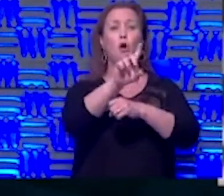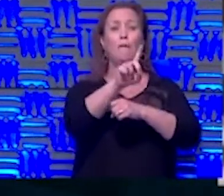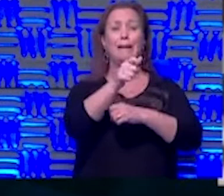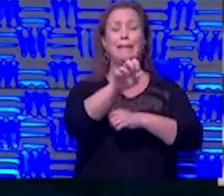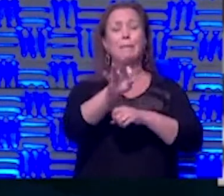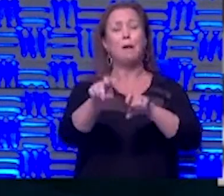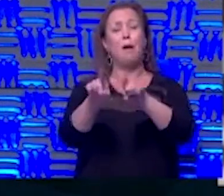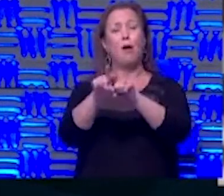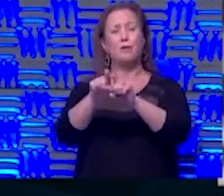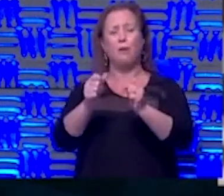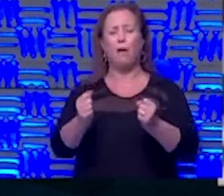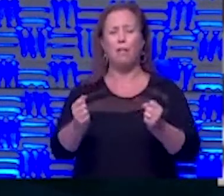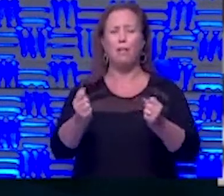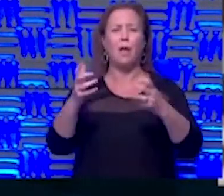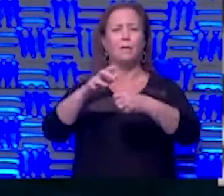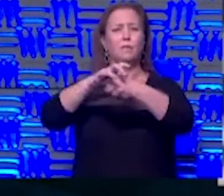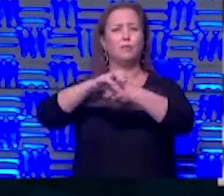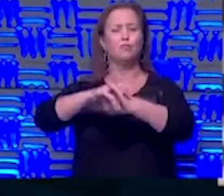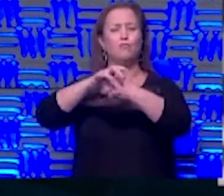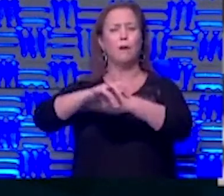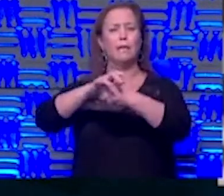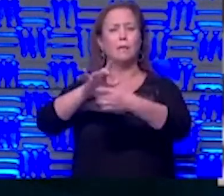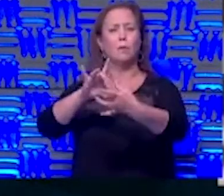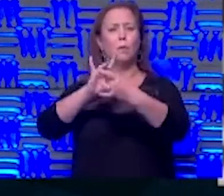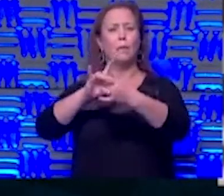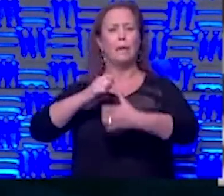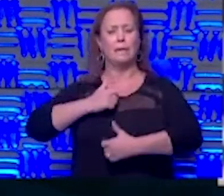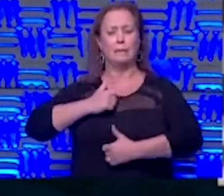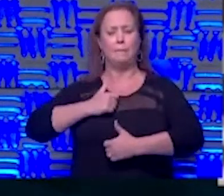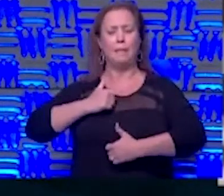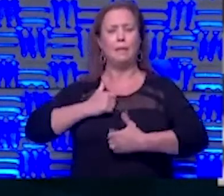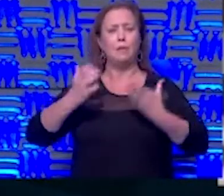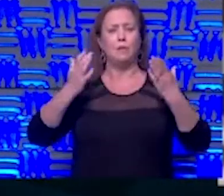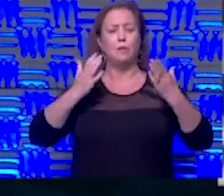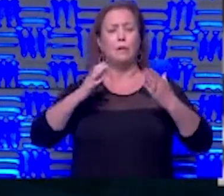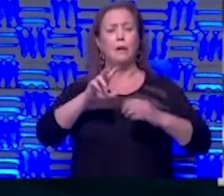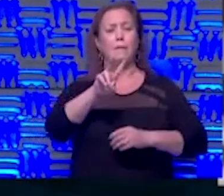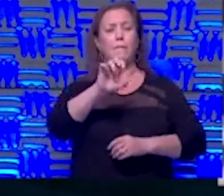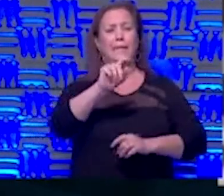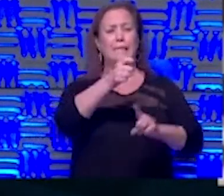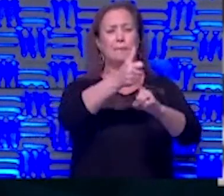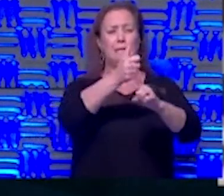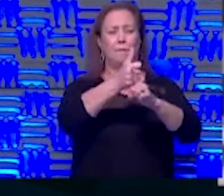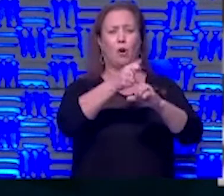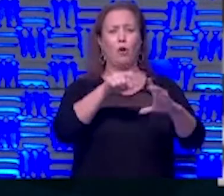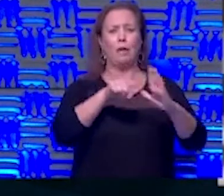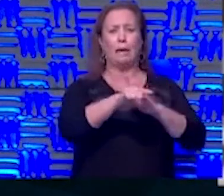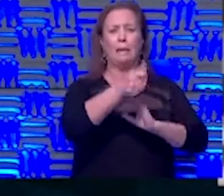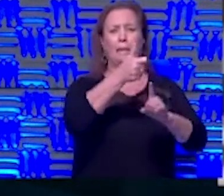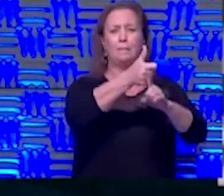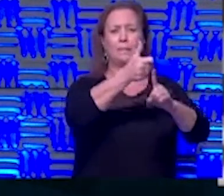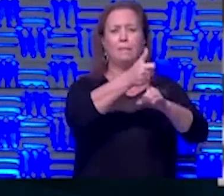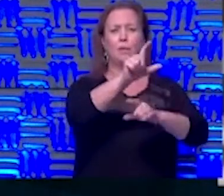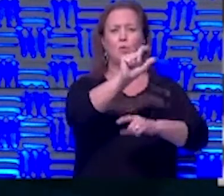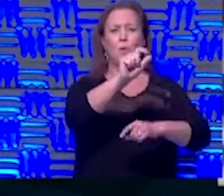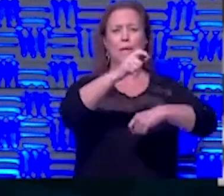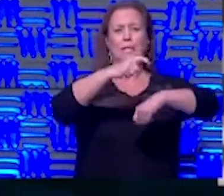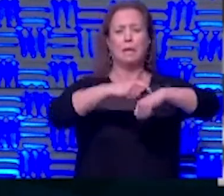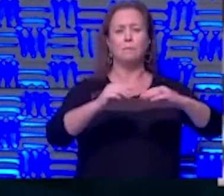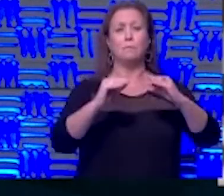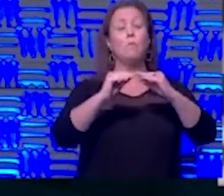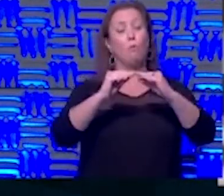service. Veterans are still committing suicide at 20 times a day, and we're working with the Department of Veterans